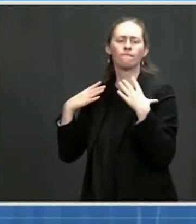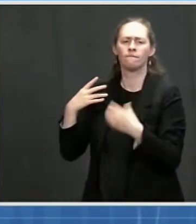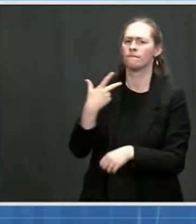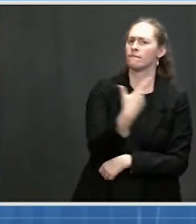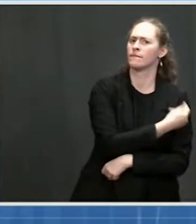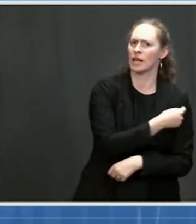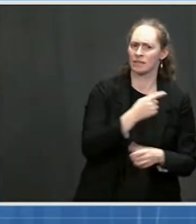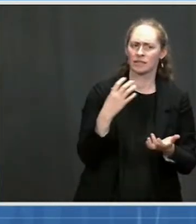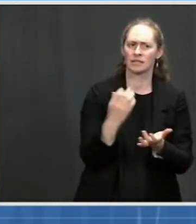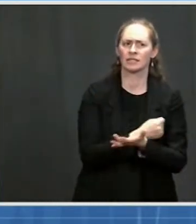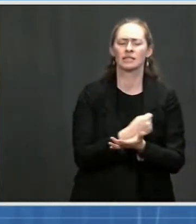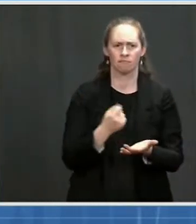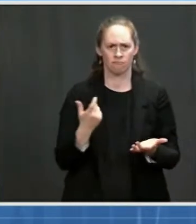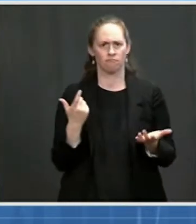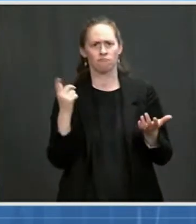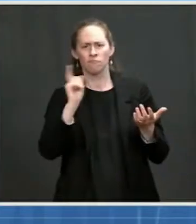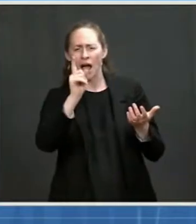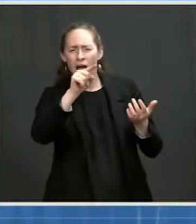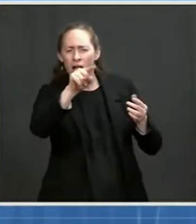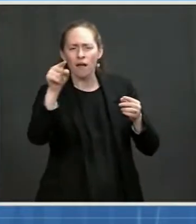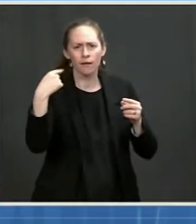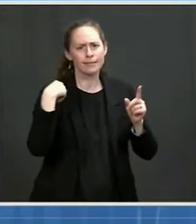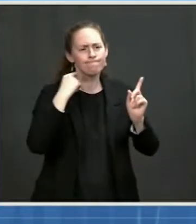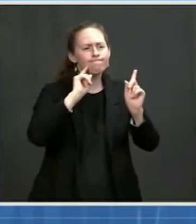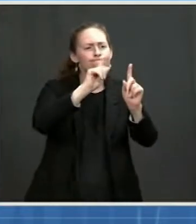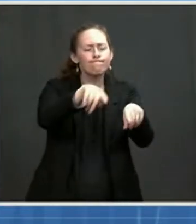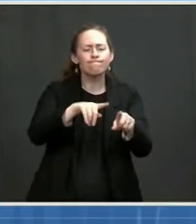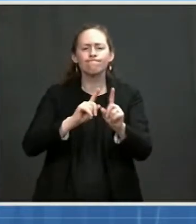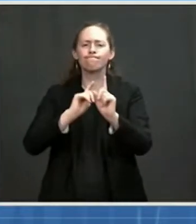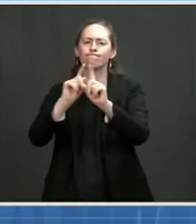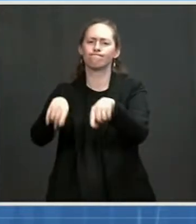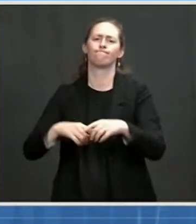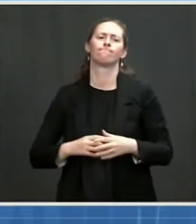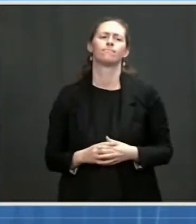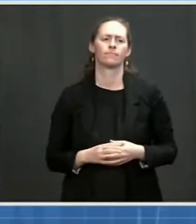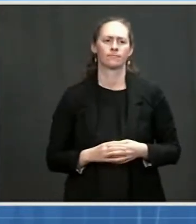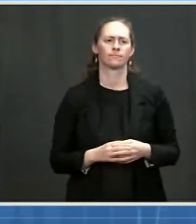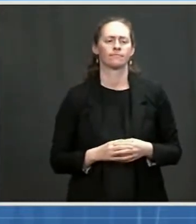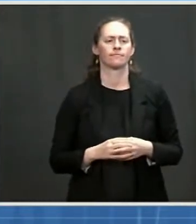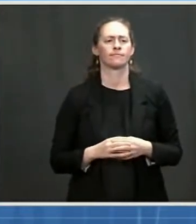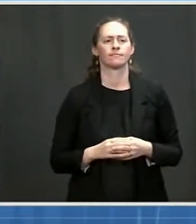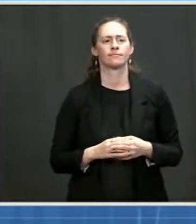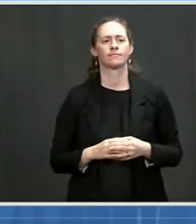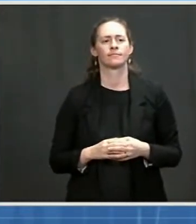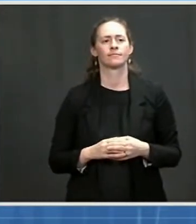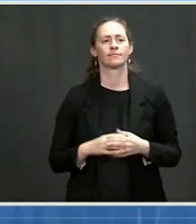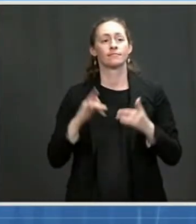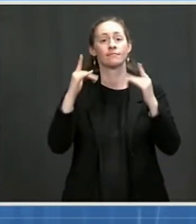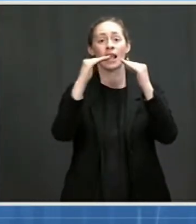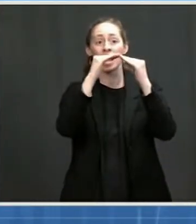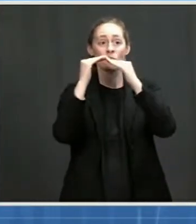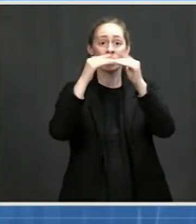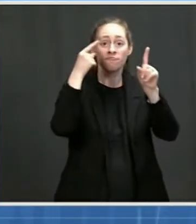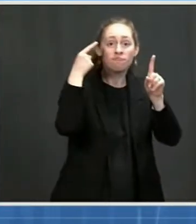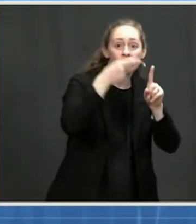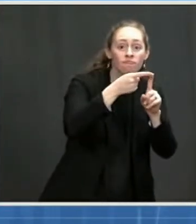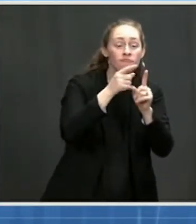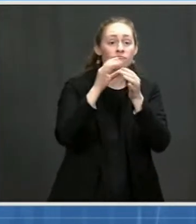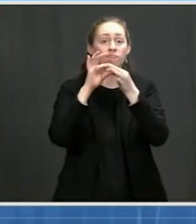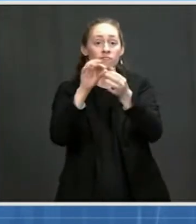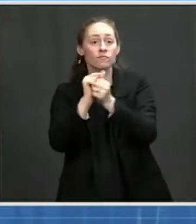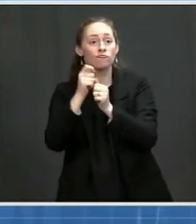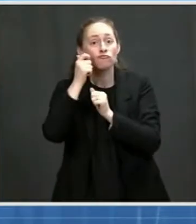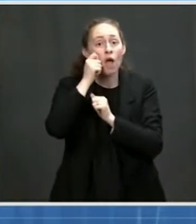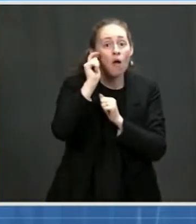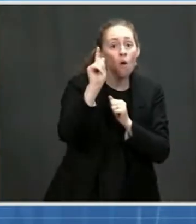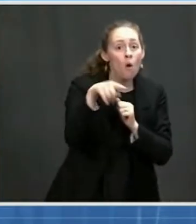recognize many groups have been hard hit by the pandemic. Equity metrics are not limited to race and ethnicity. We must be intentional